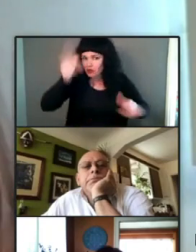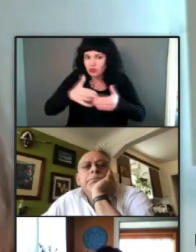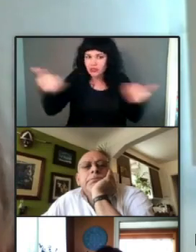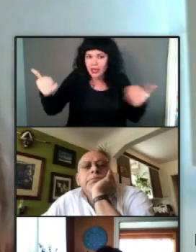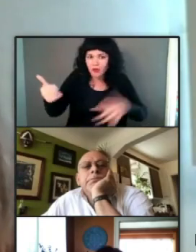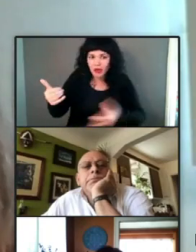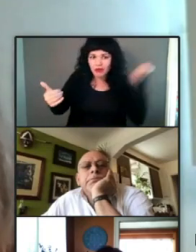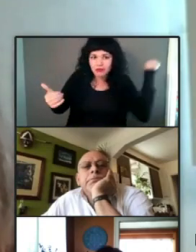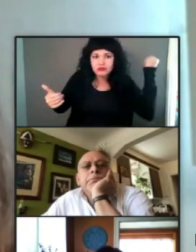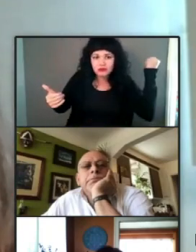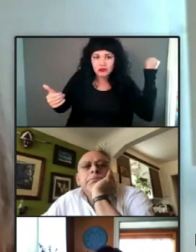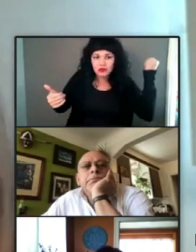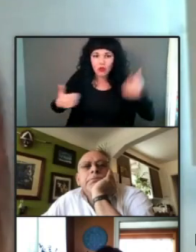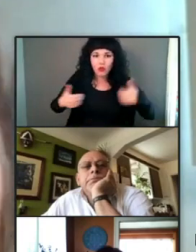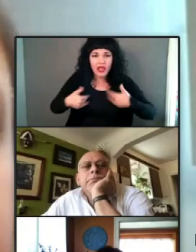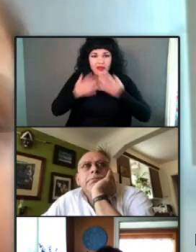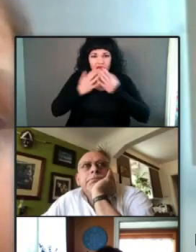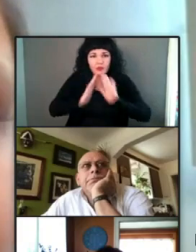nothing changes?